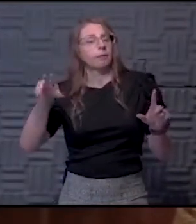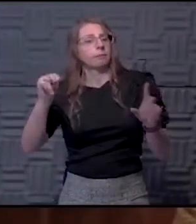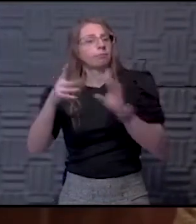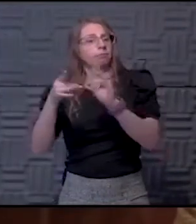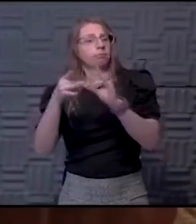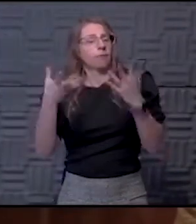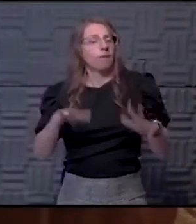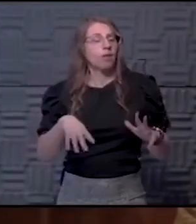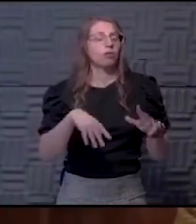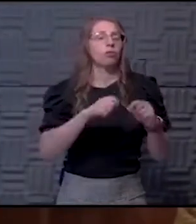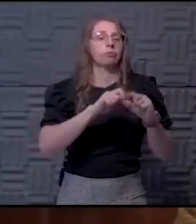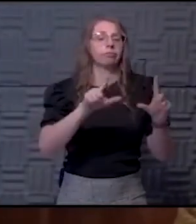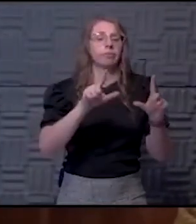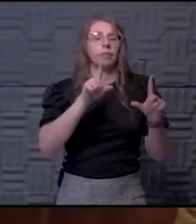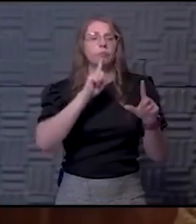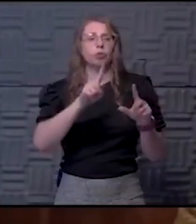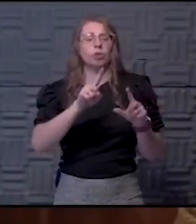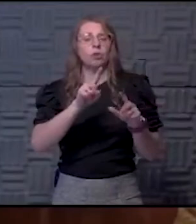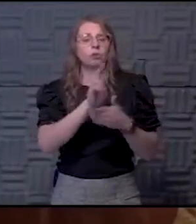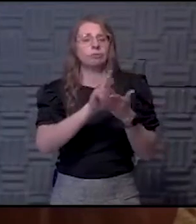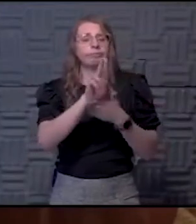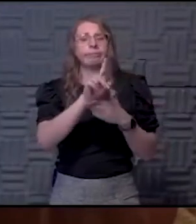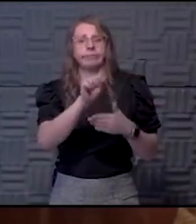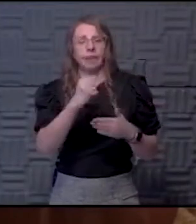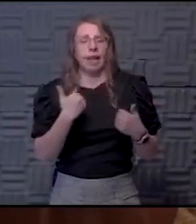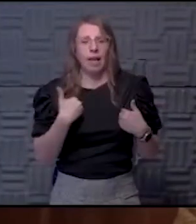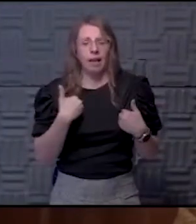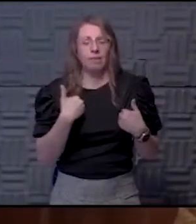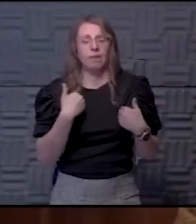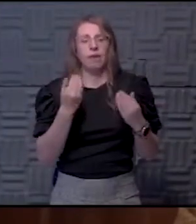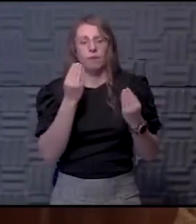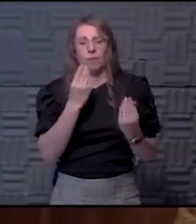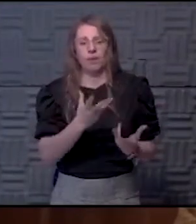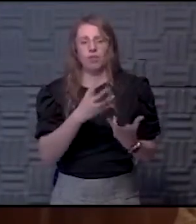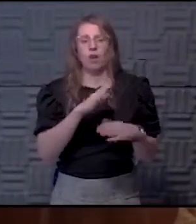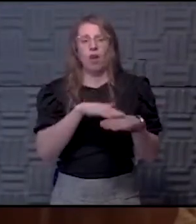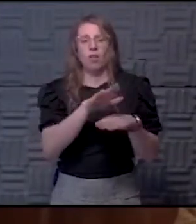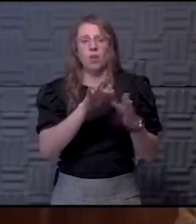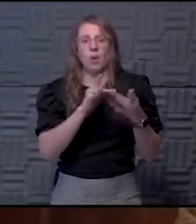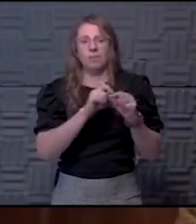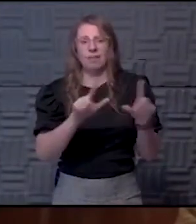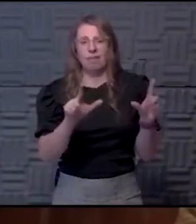sure University of Kansas has information on their website, as